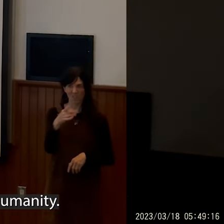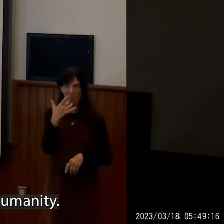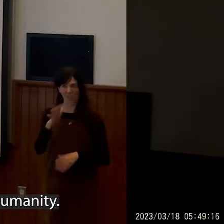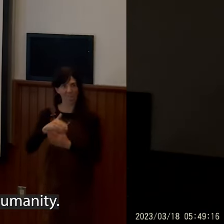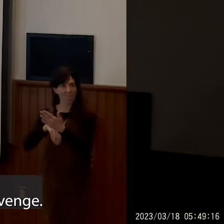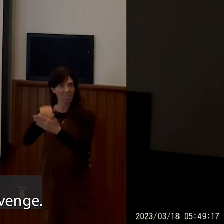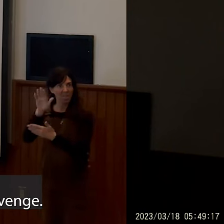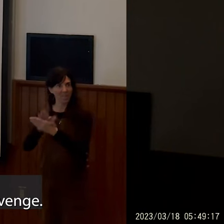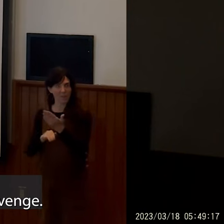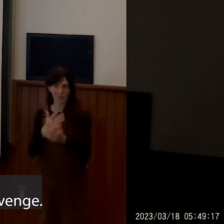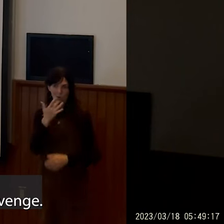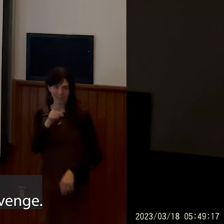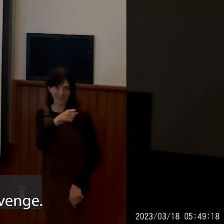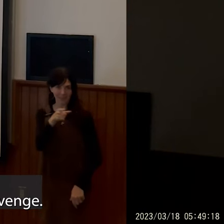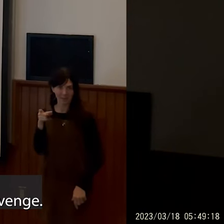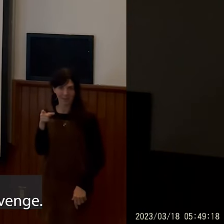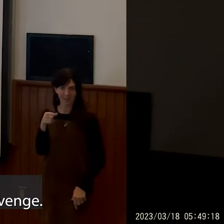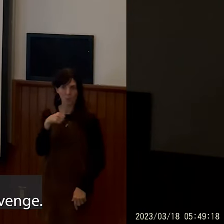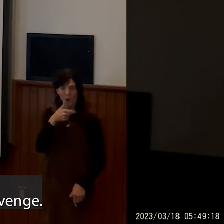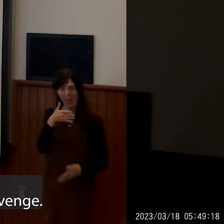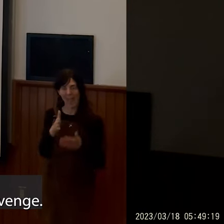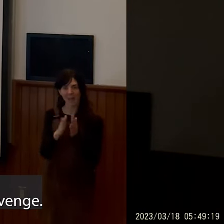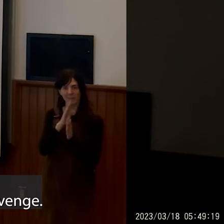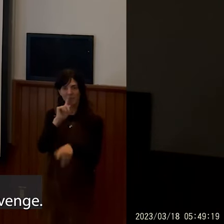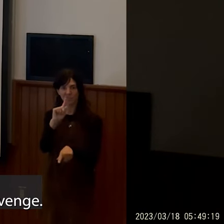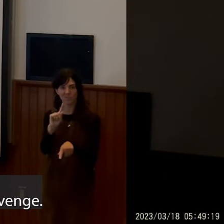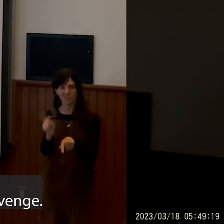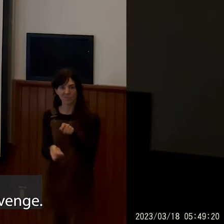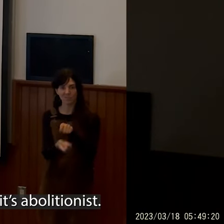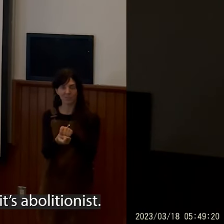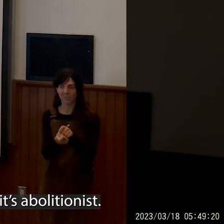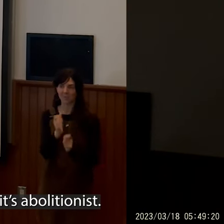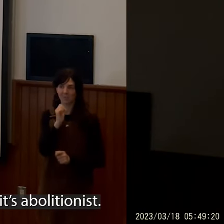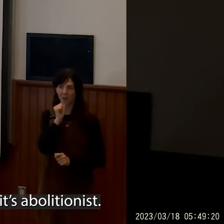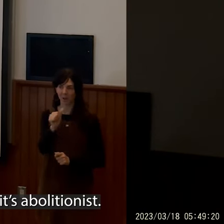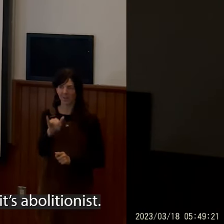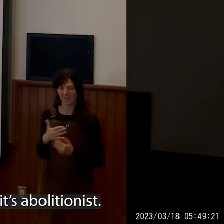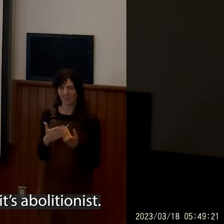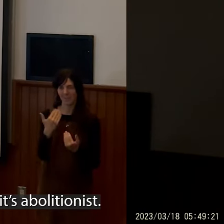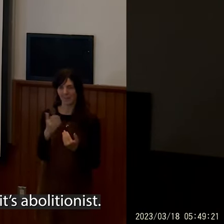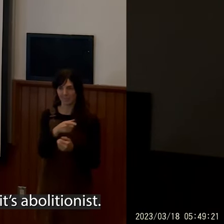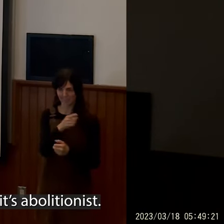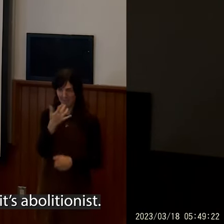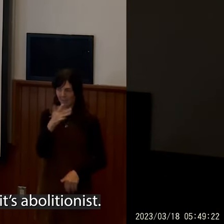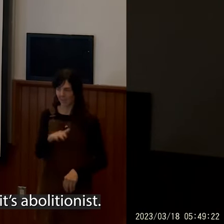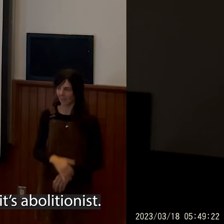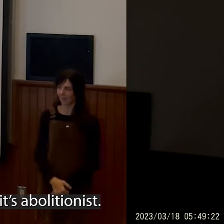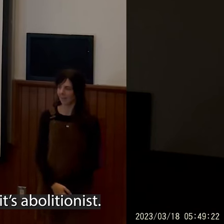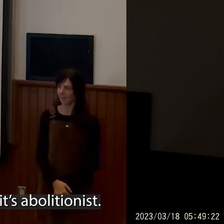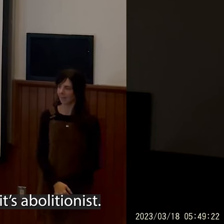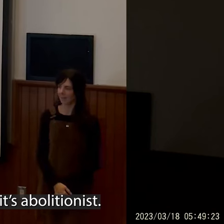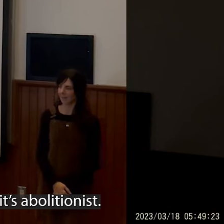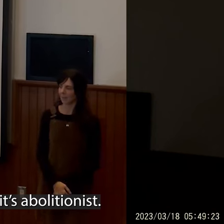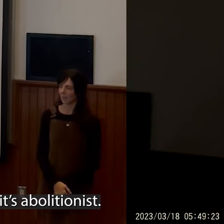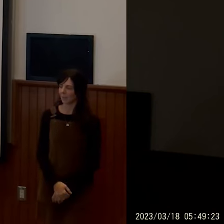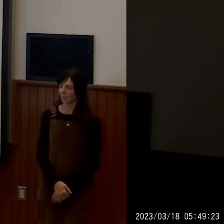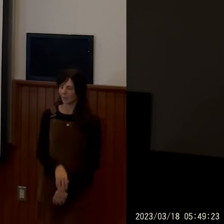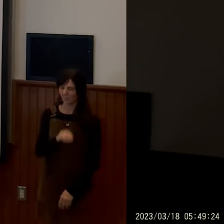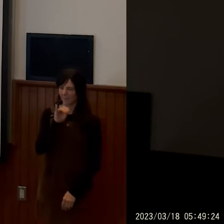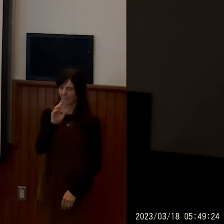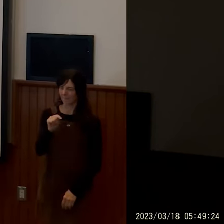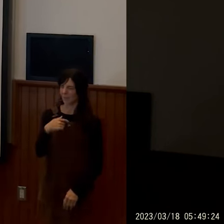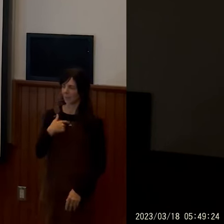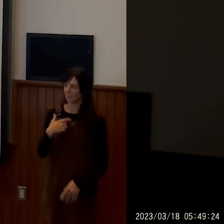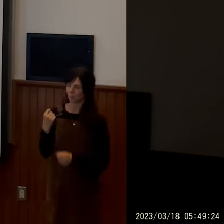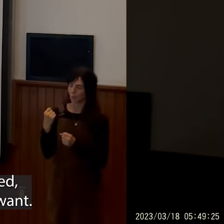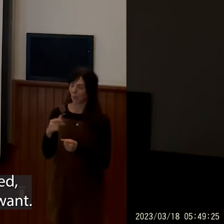your humanity. You're lucky we're not asking for vengeance or revenge, because that would be easy. Our love is radical, it's abolitionist. It's a